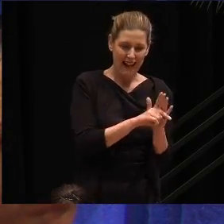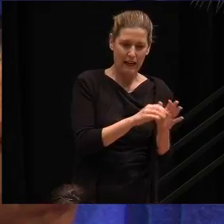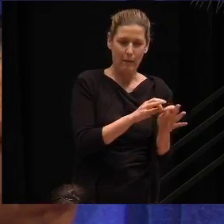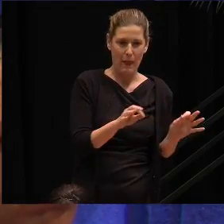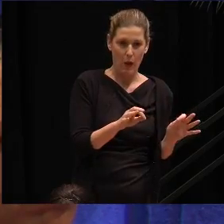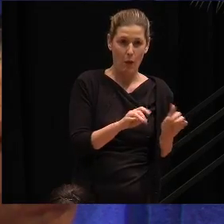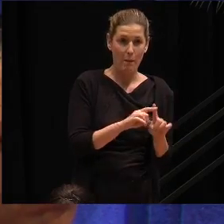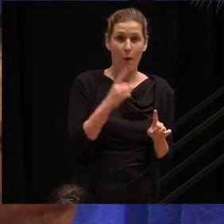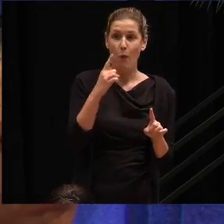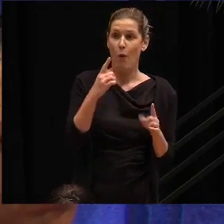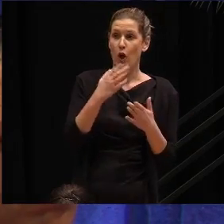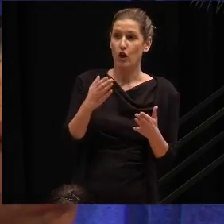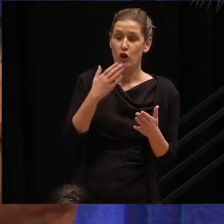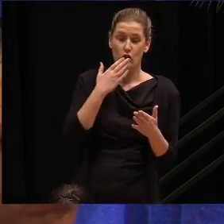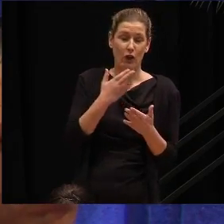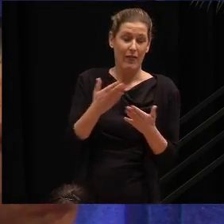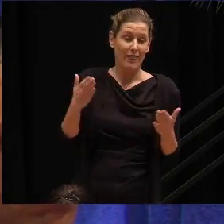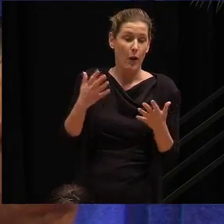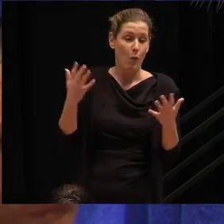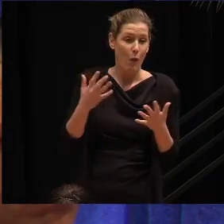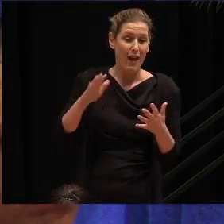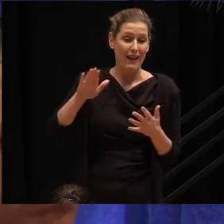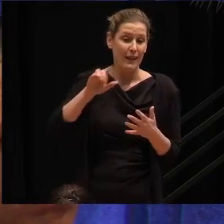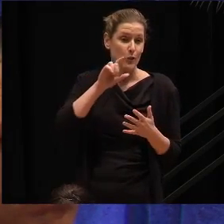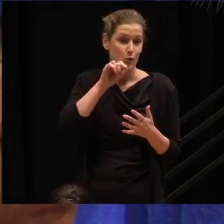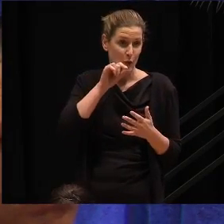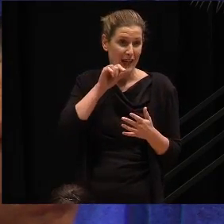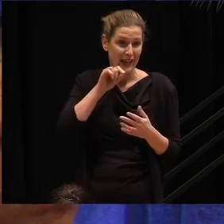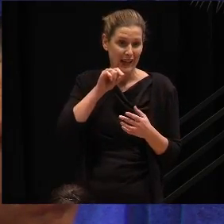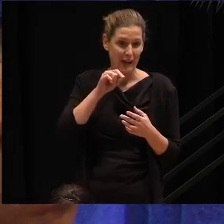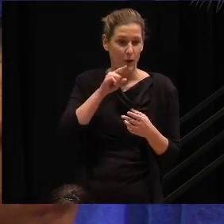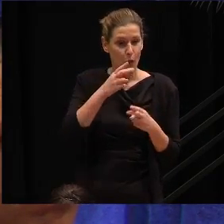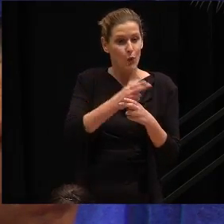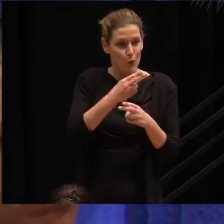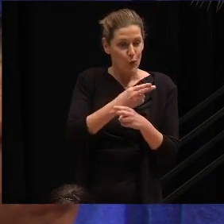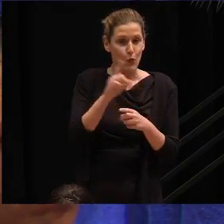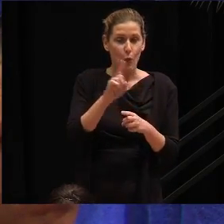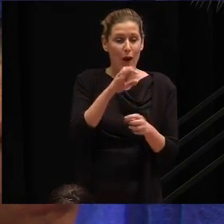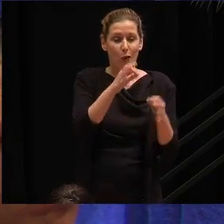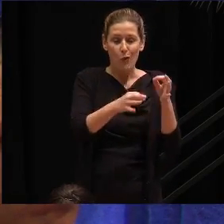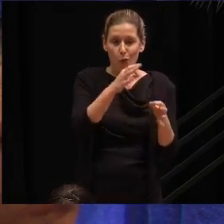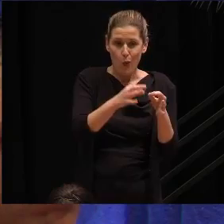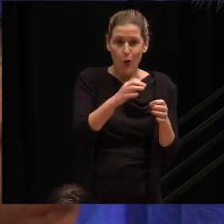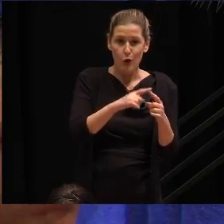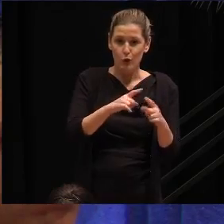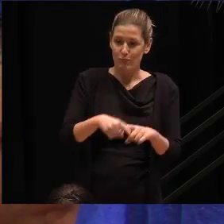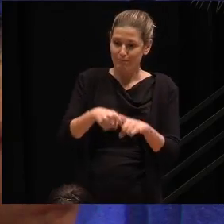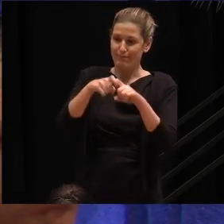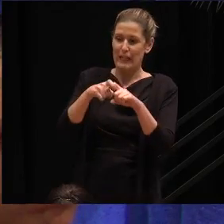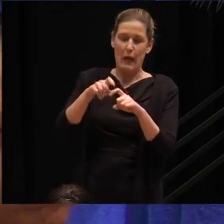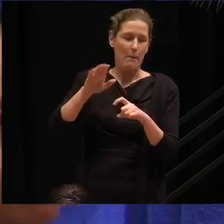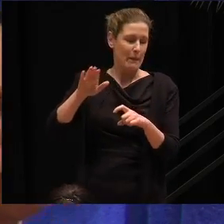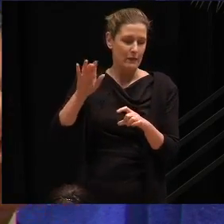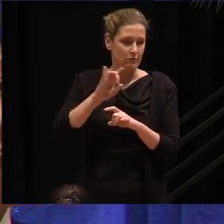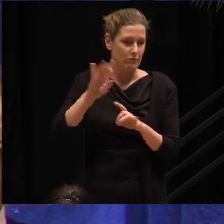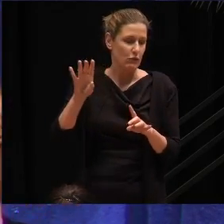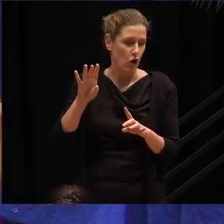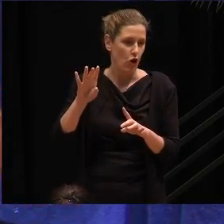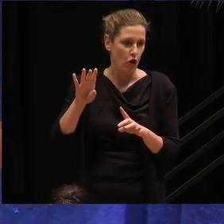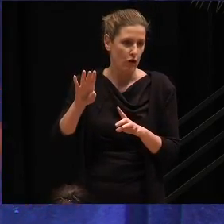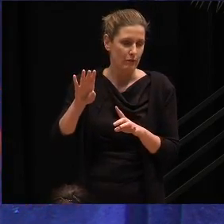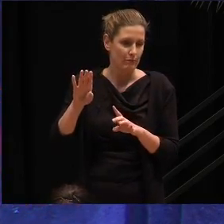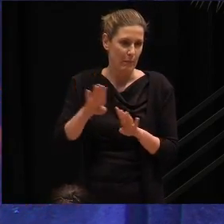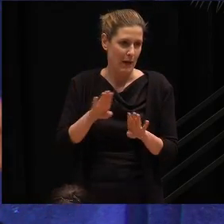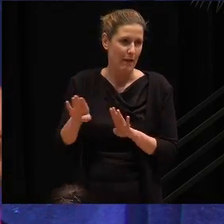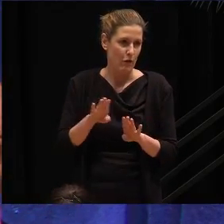his tweets have been used in court to stop some of his most egregious offenses, right? Because they prove malicious intent, they prove